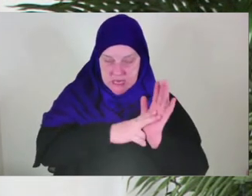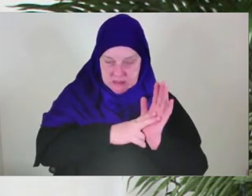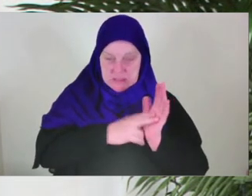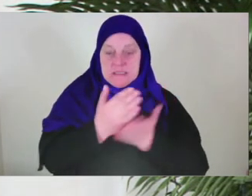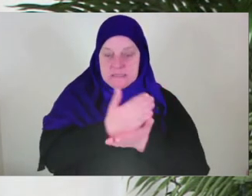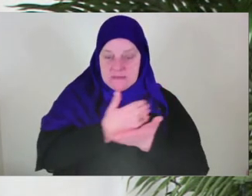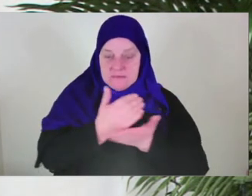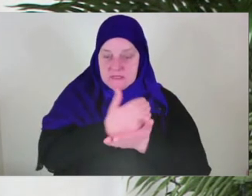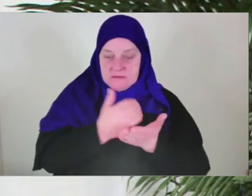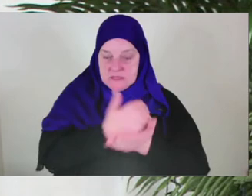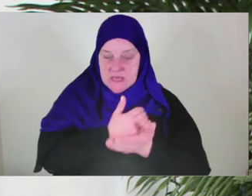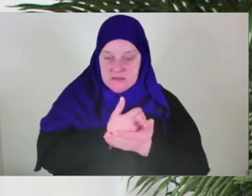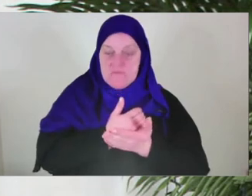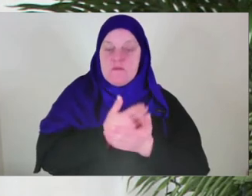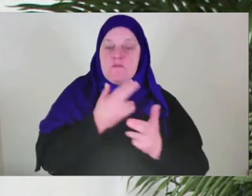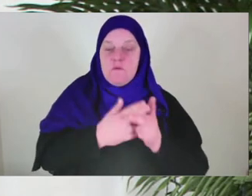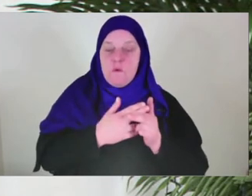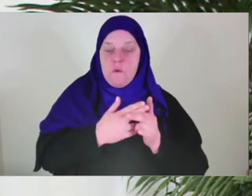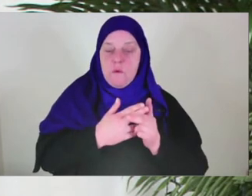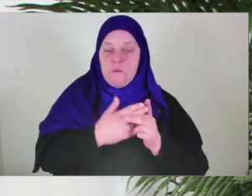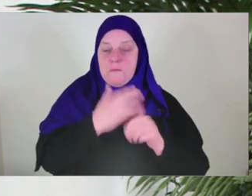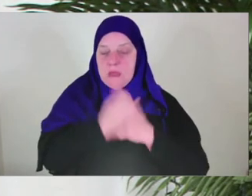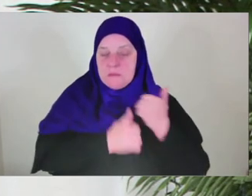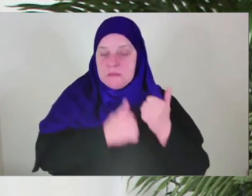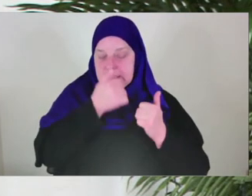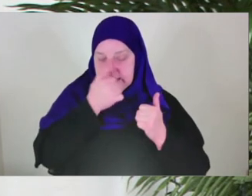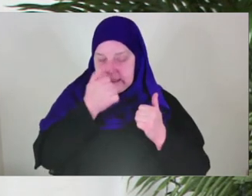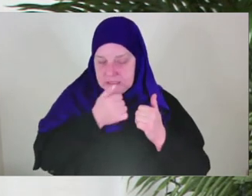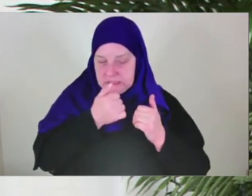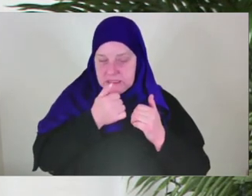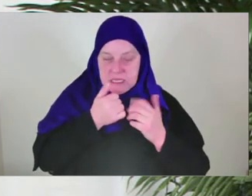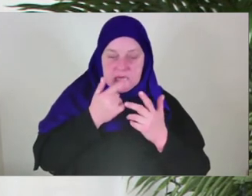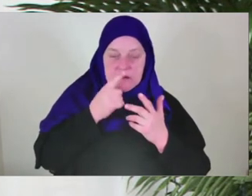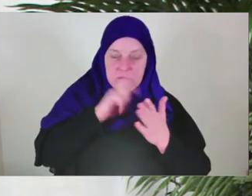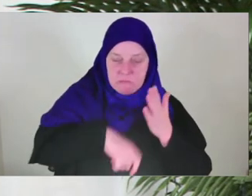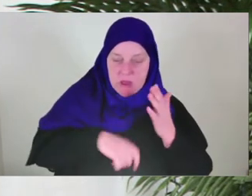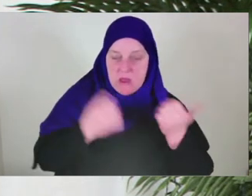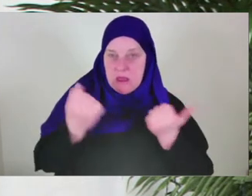have put some money aside so that we can afford a deposit to buy a house.